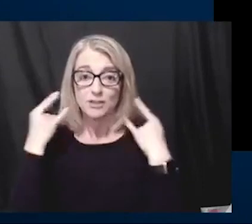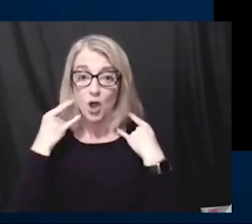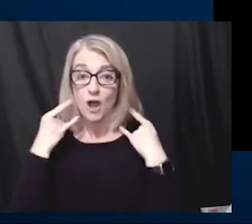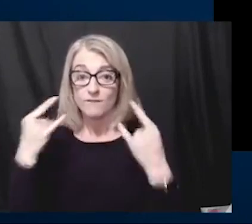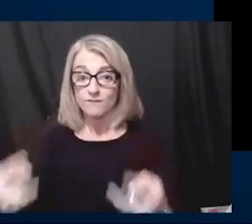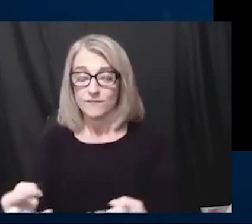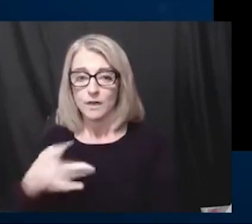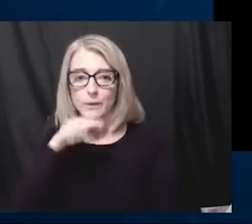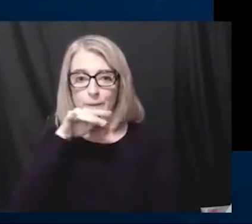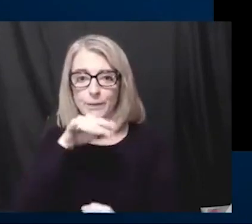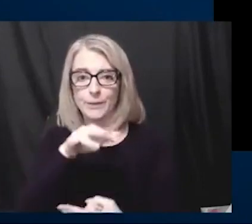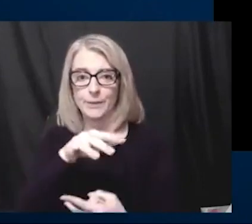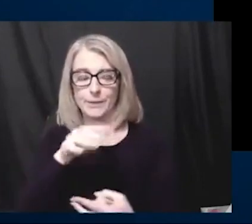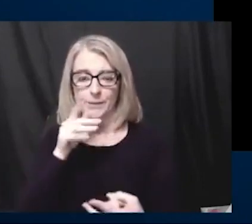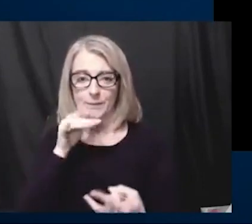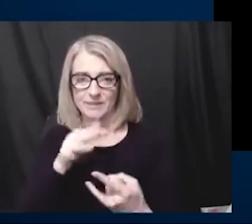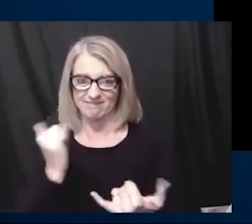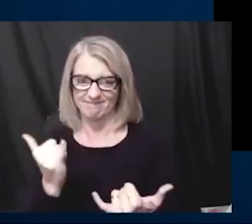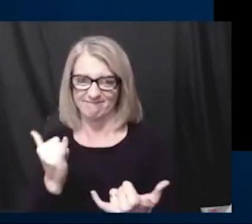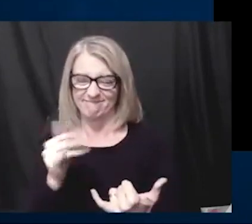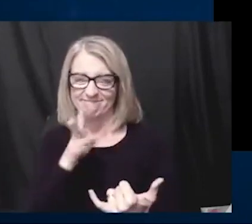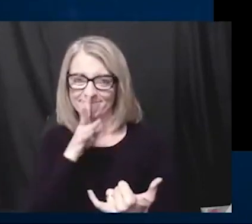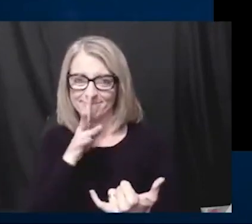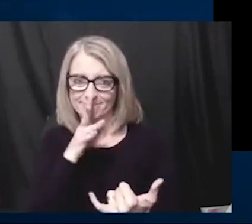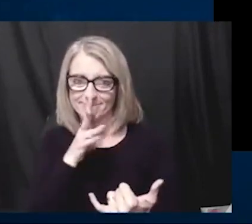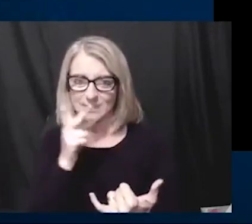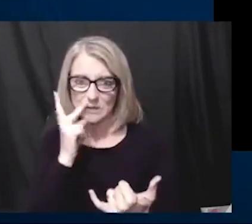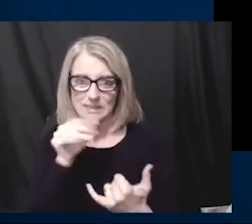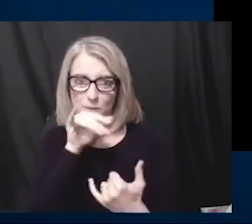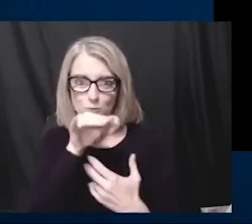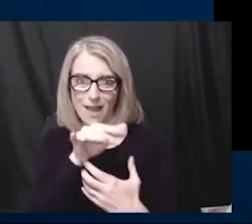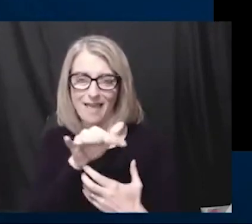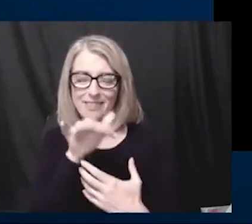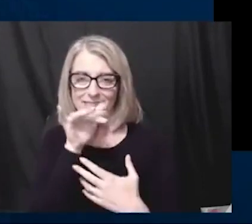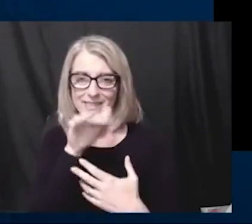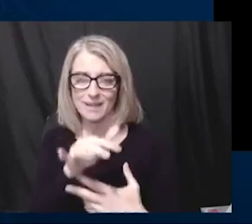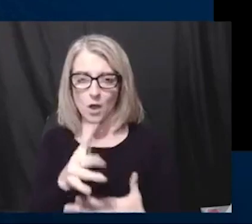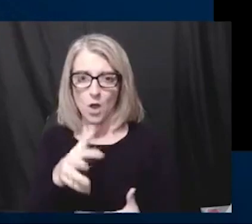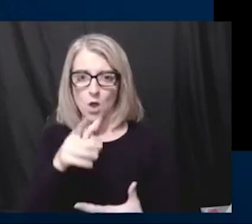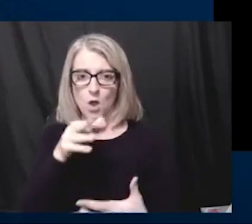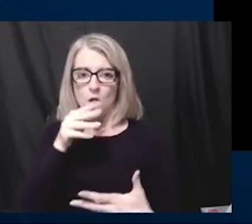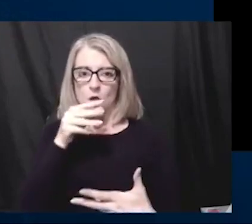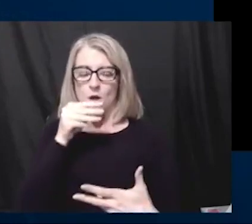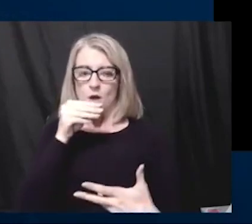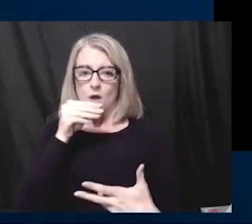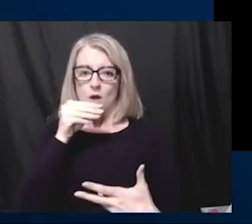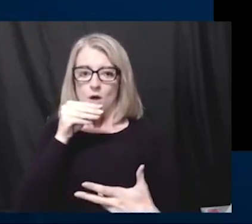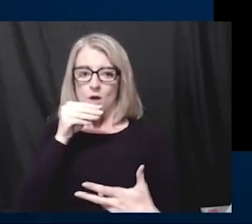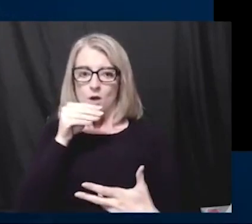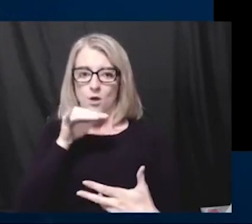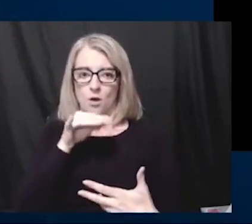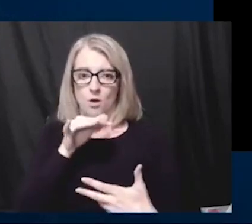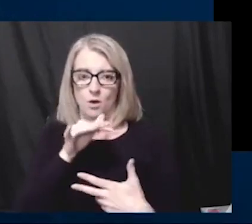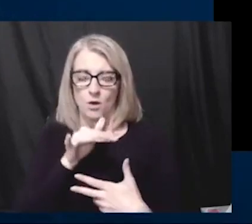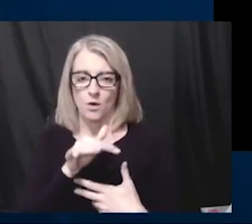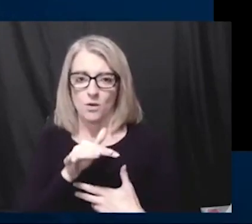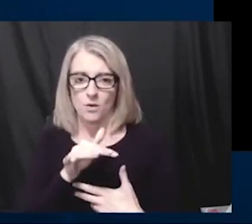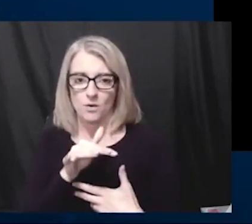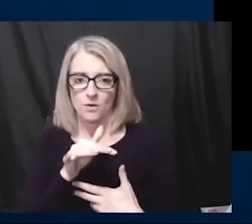preventing COVID-19, and as we have seen, and we are all happy about this, Steve, reduce risk of long COVID symptoms as